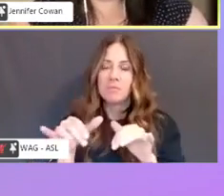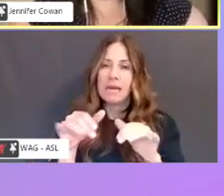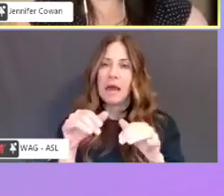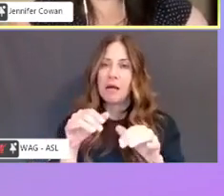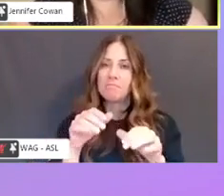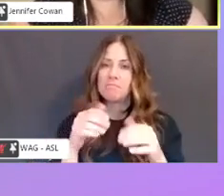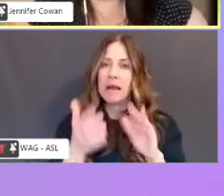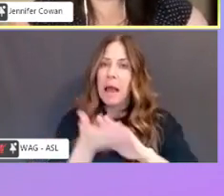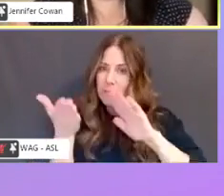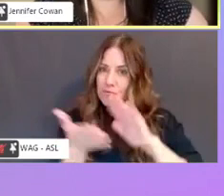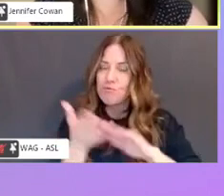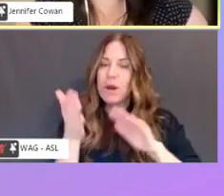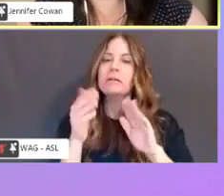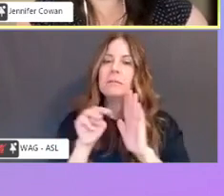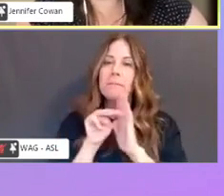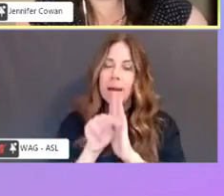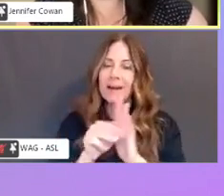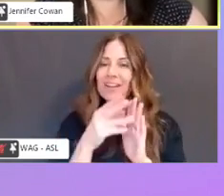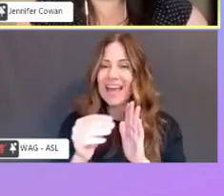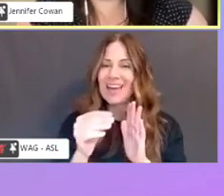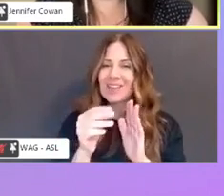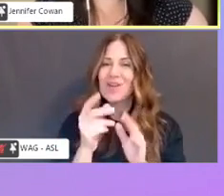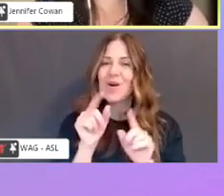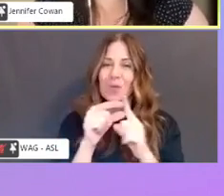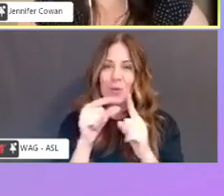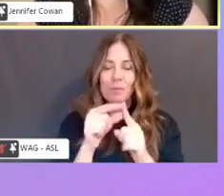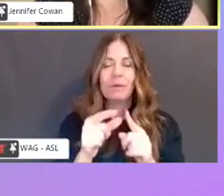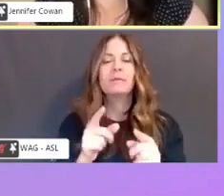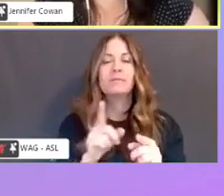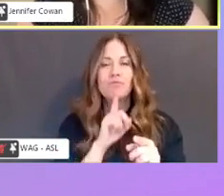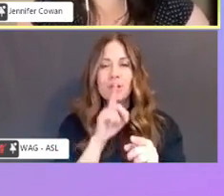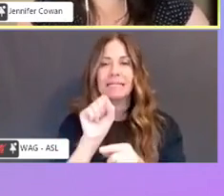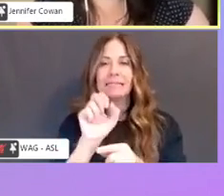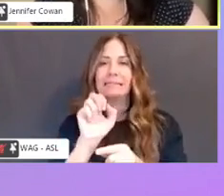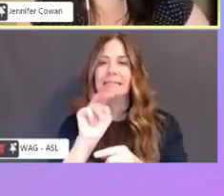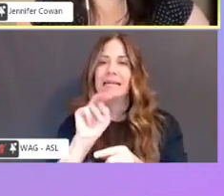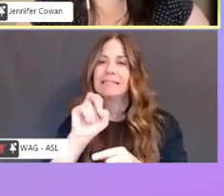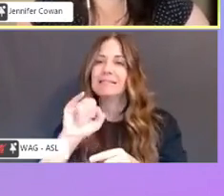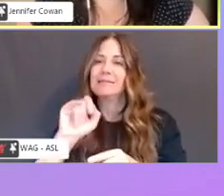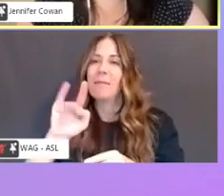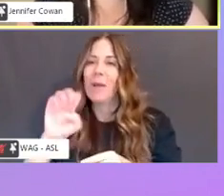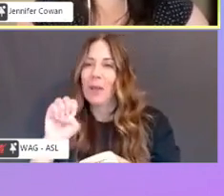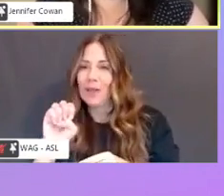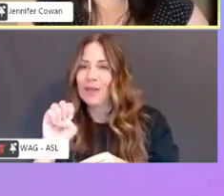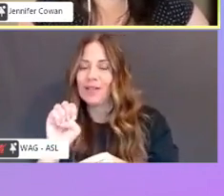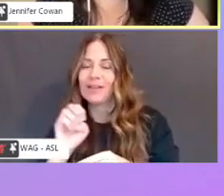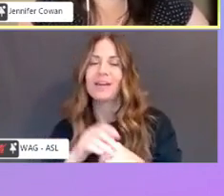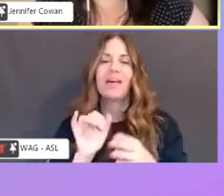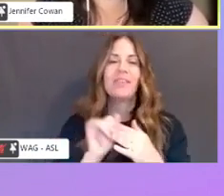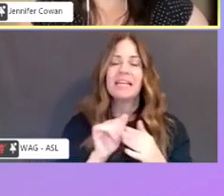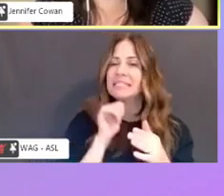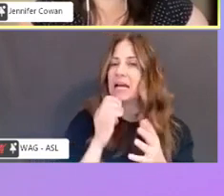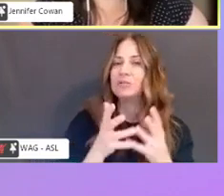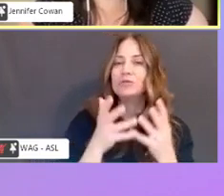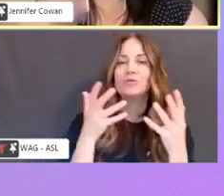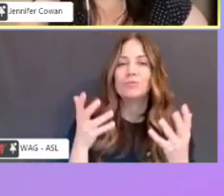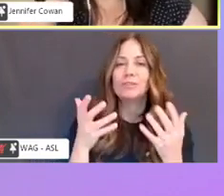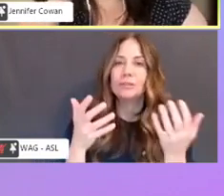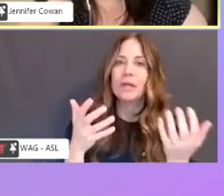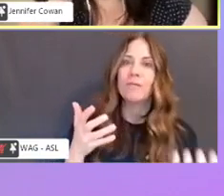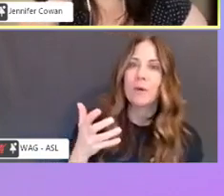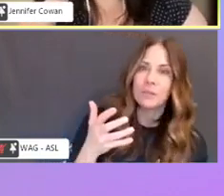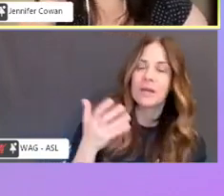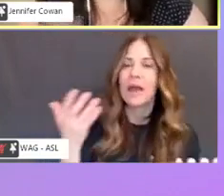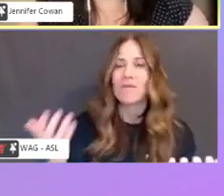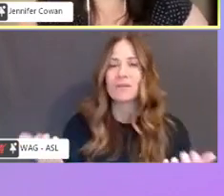And the key word there being sensible, in that it's not too heavy on one side or another.